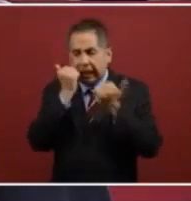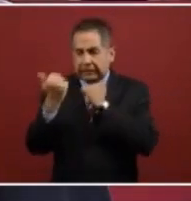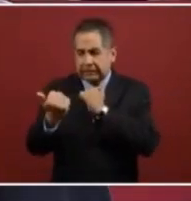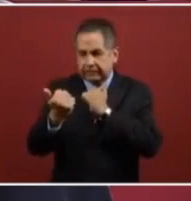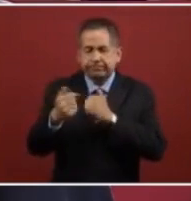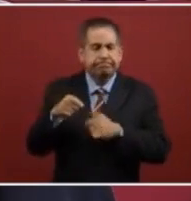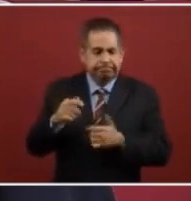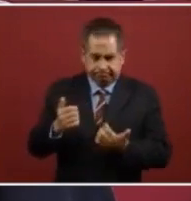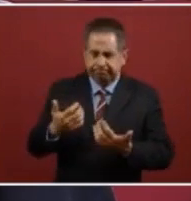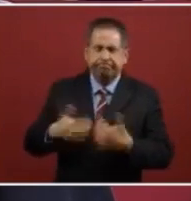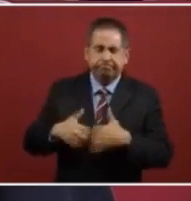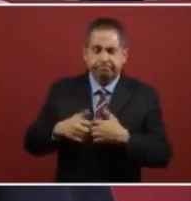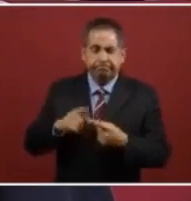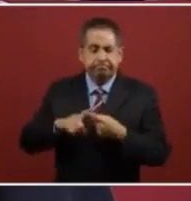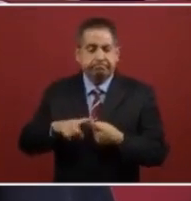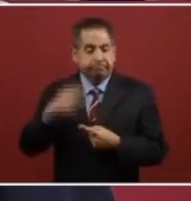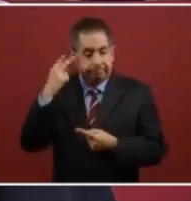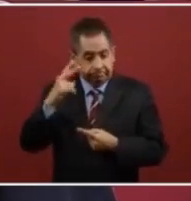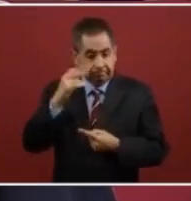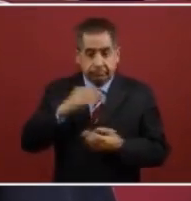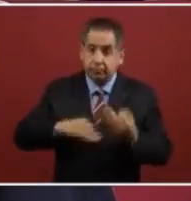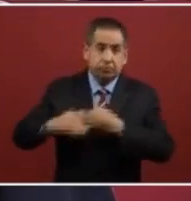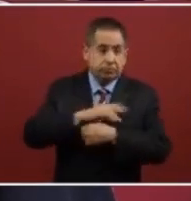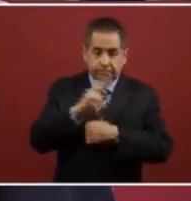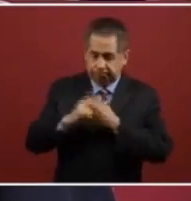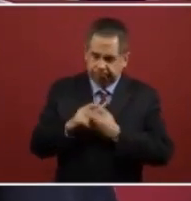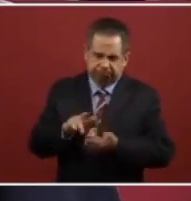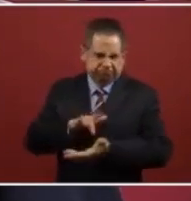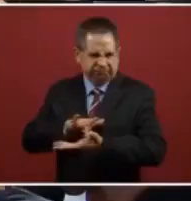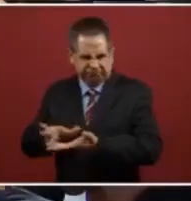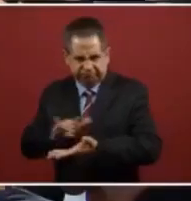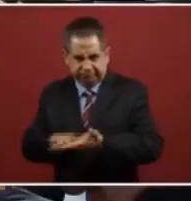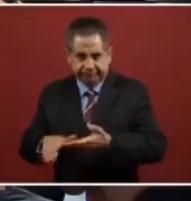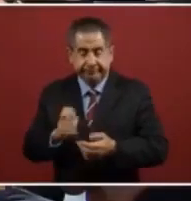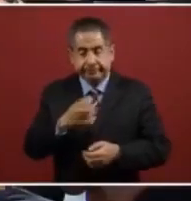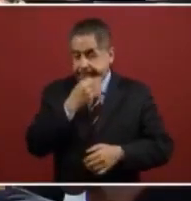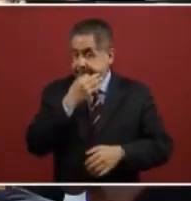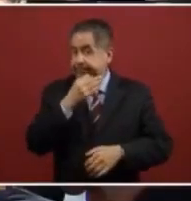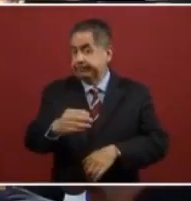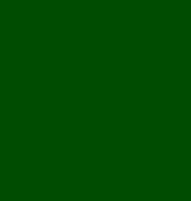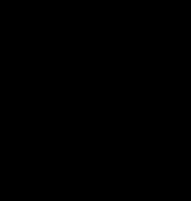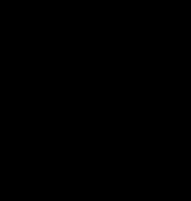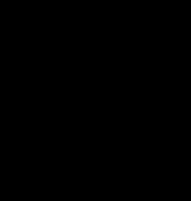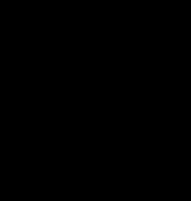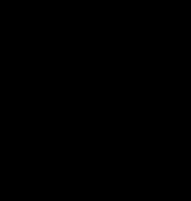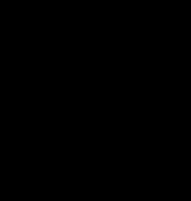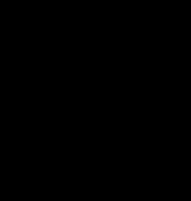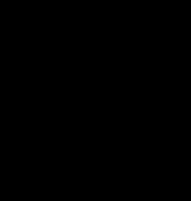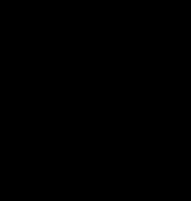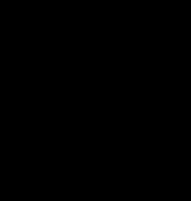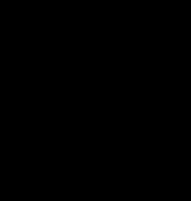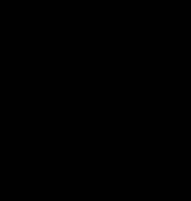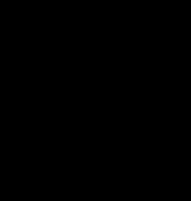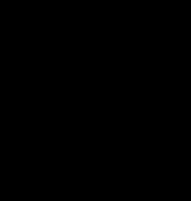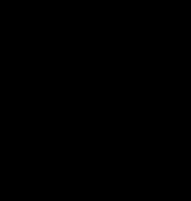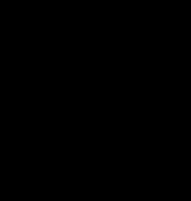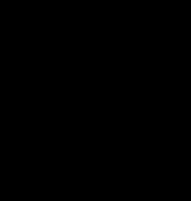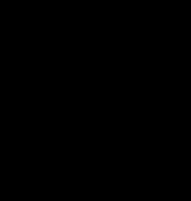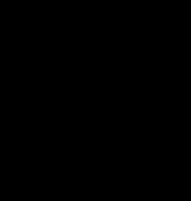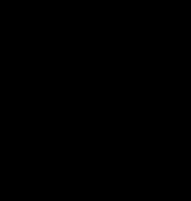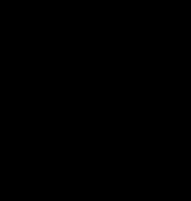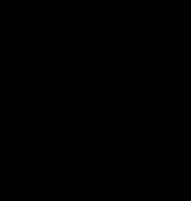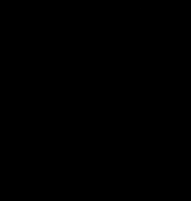that de produce Veracruz cane, y de todo el país. sugar cane, from Veracruz Esto and the va a whole ser country. Viernes That'll be Friday